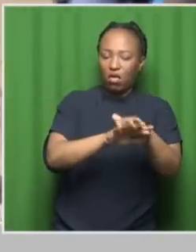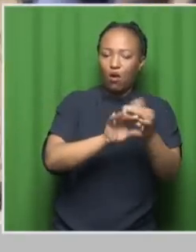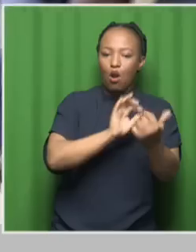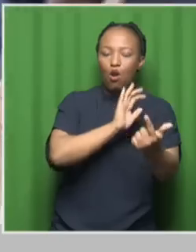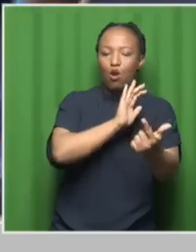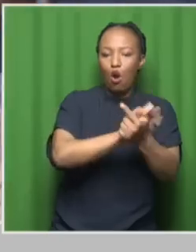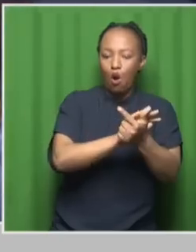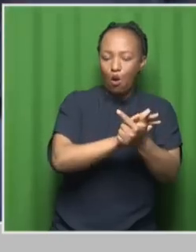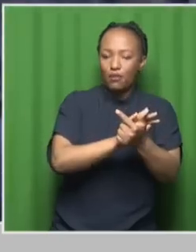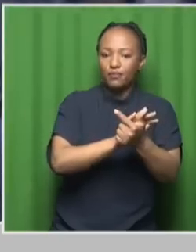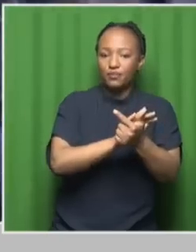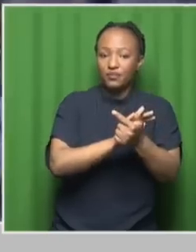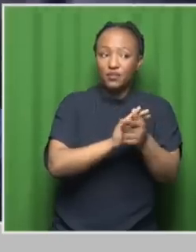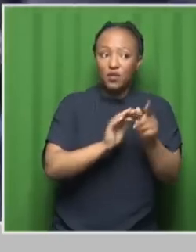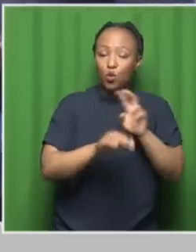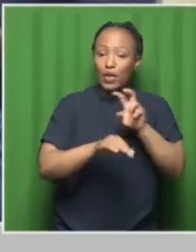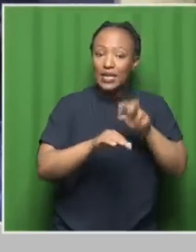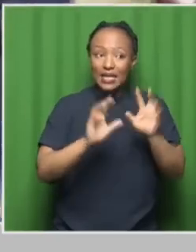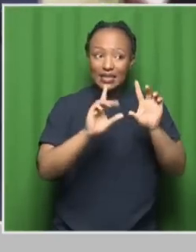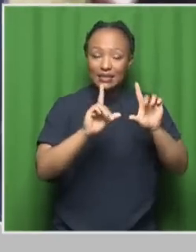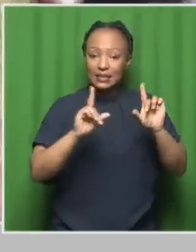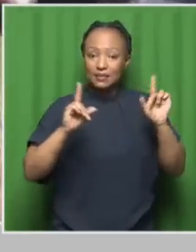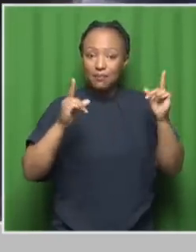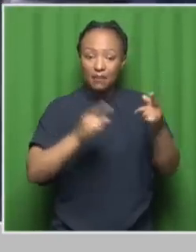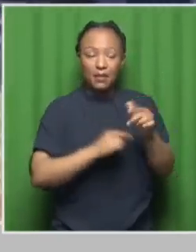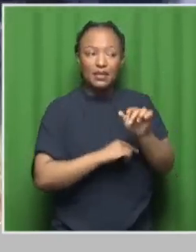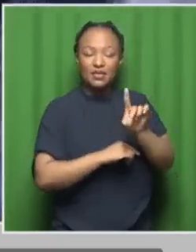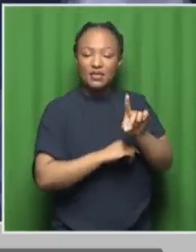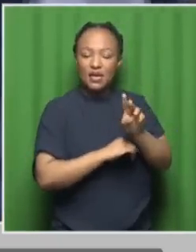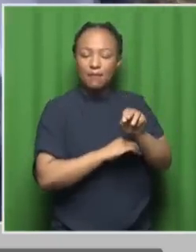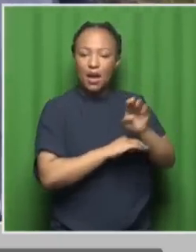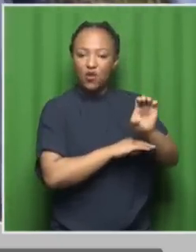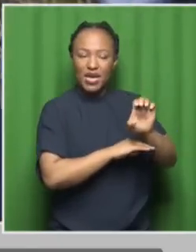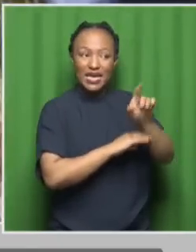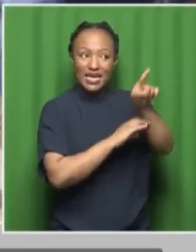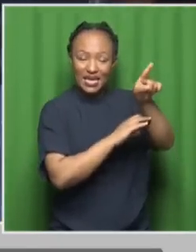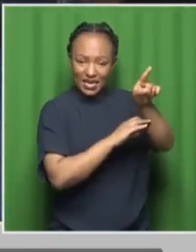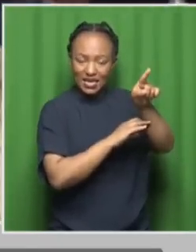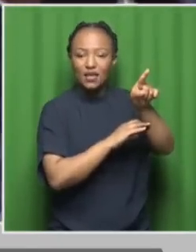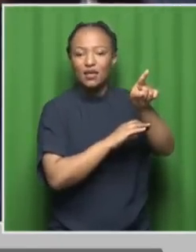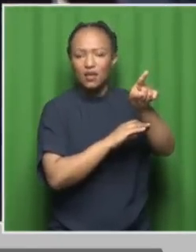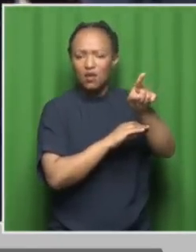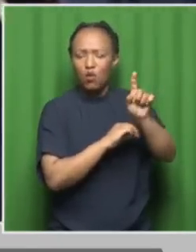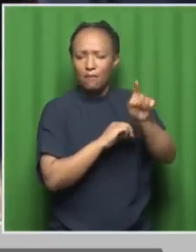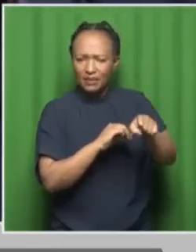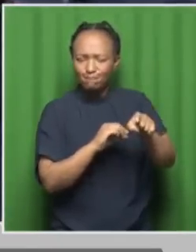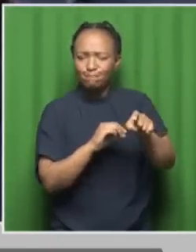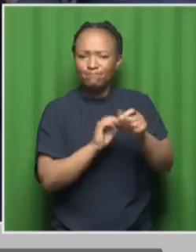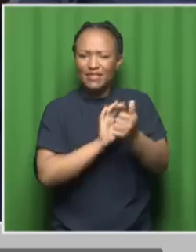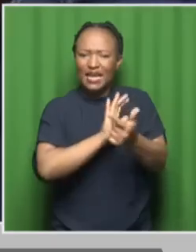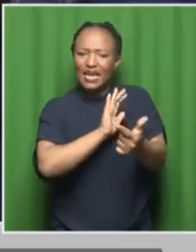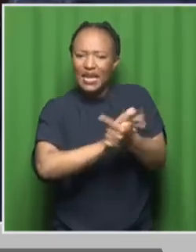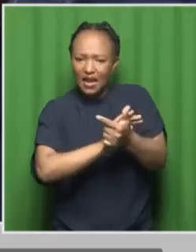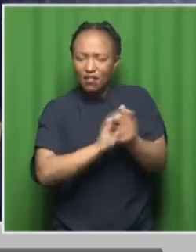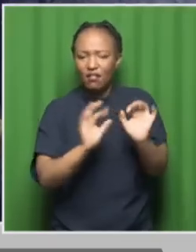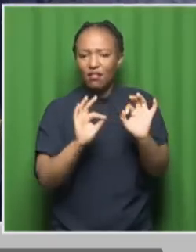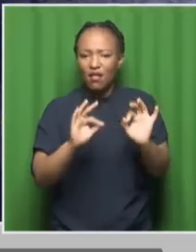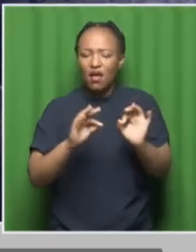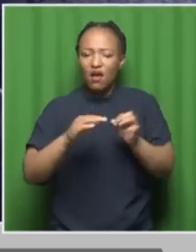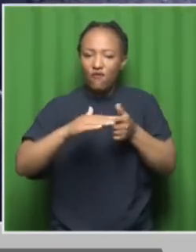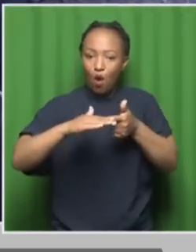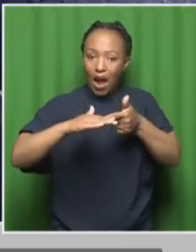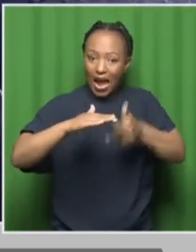need action from the Department of Mineral Resources to legalize some kind of artisanal